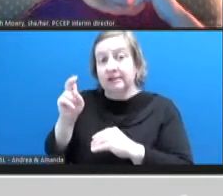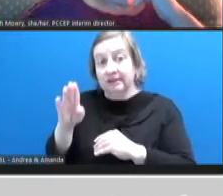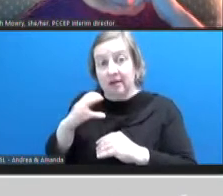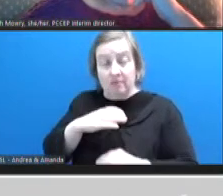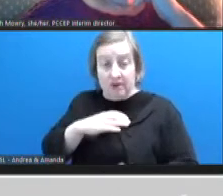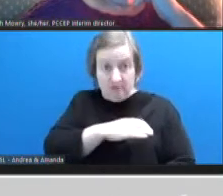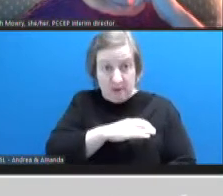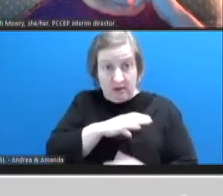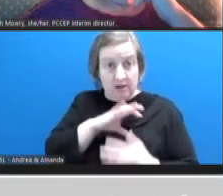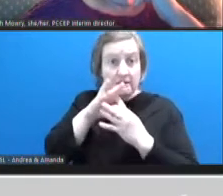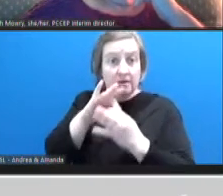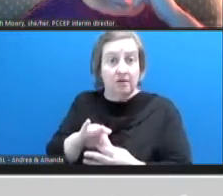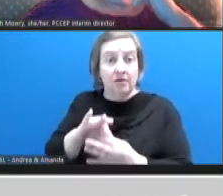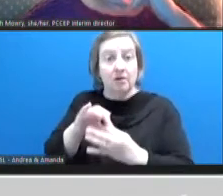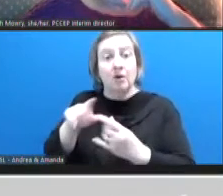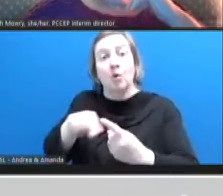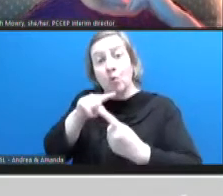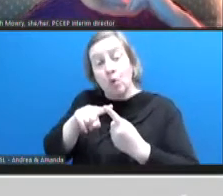regarding